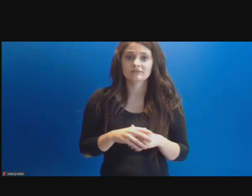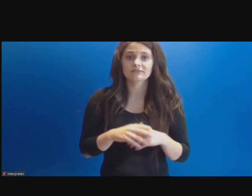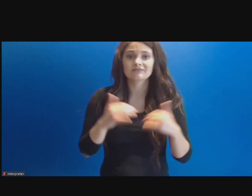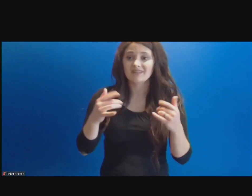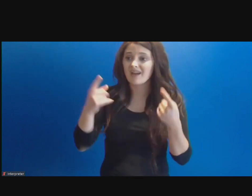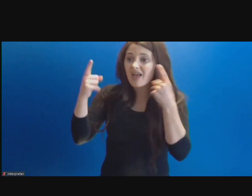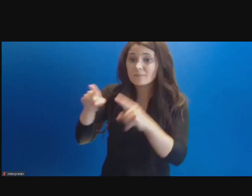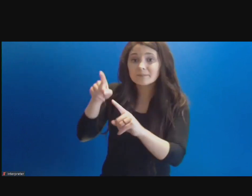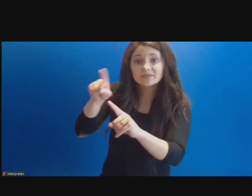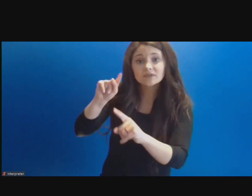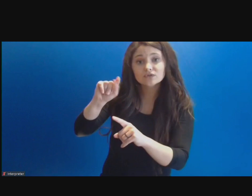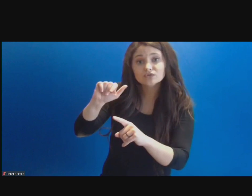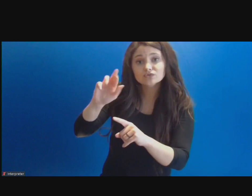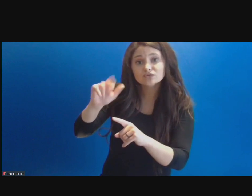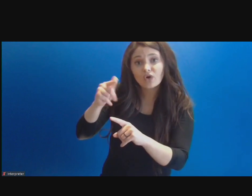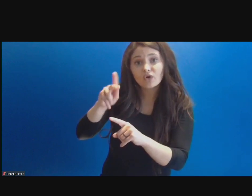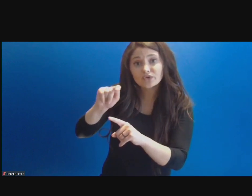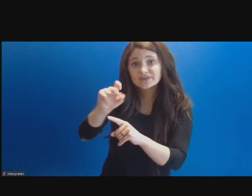Target and